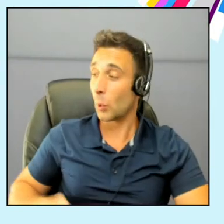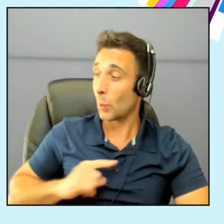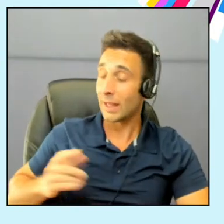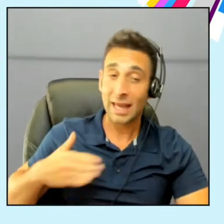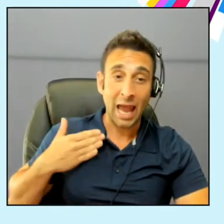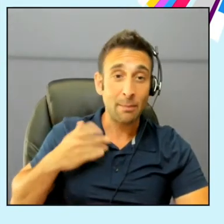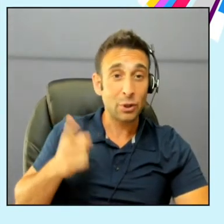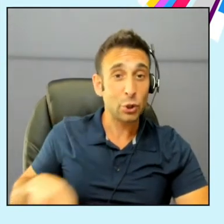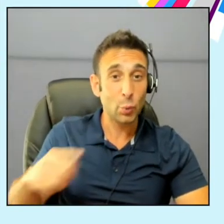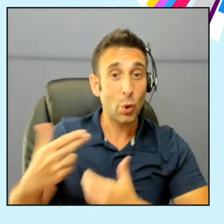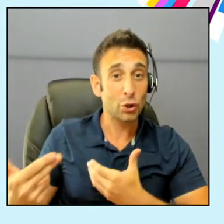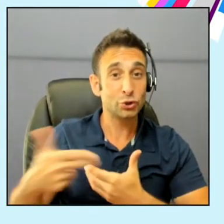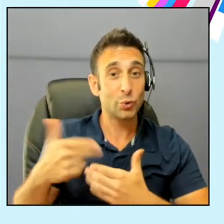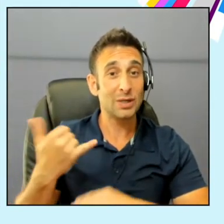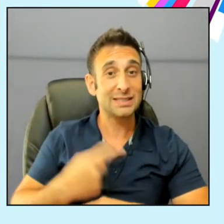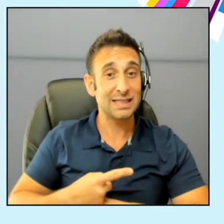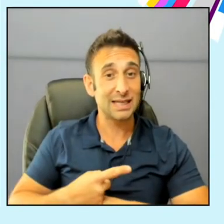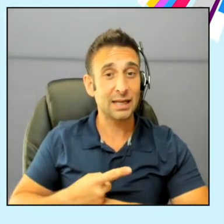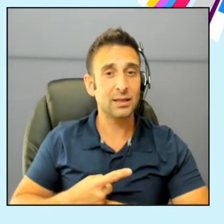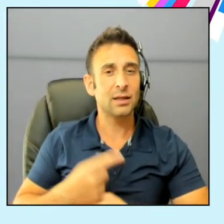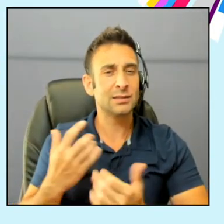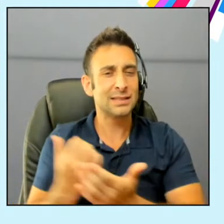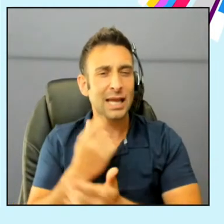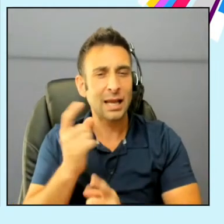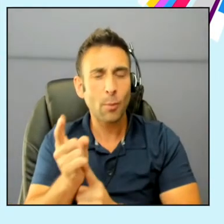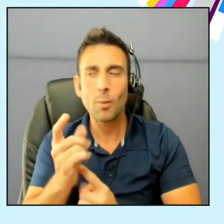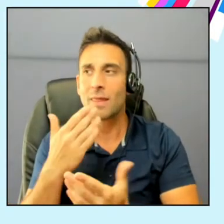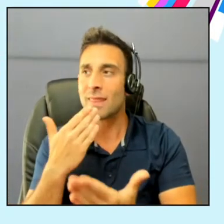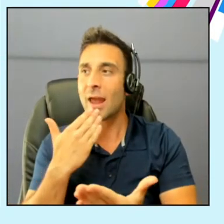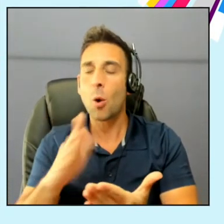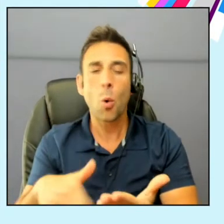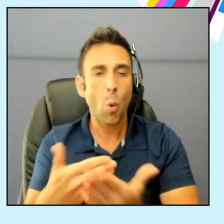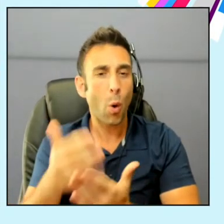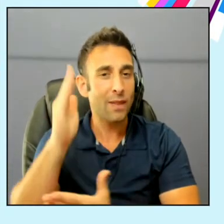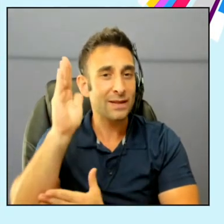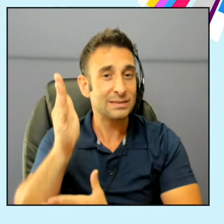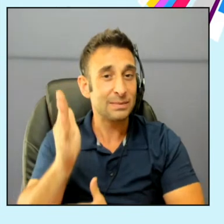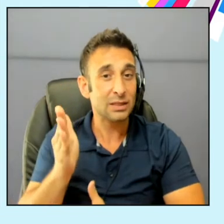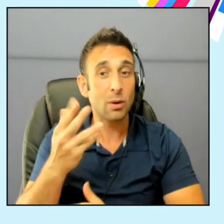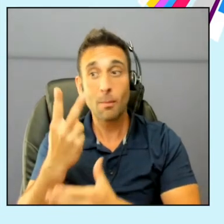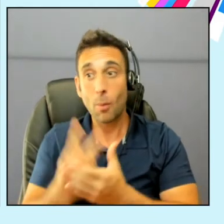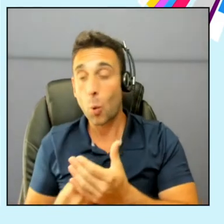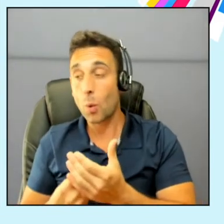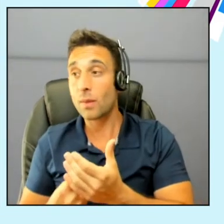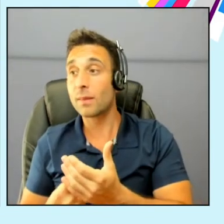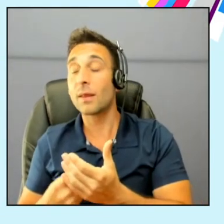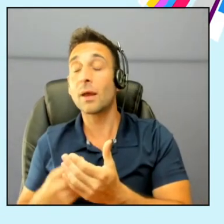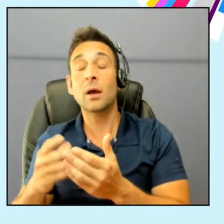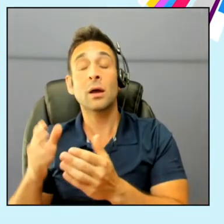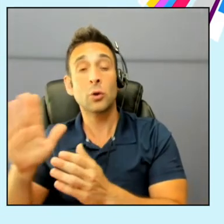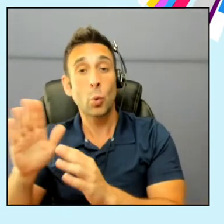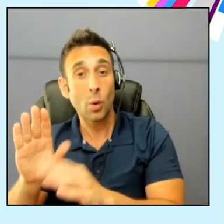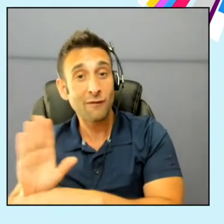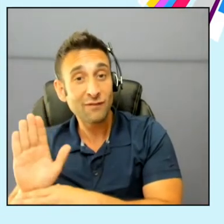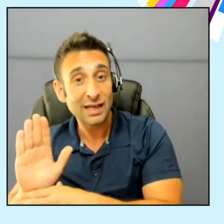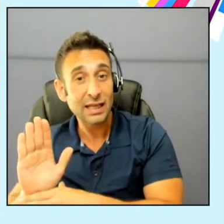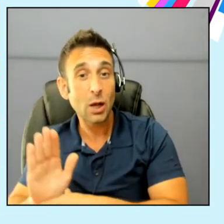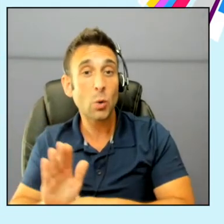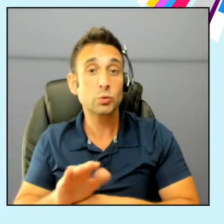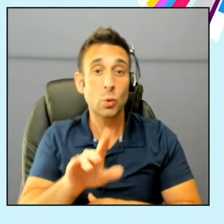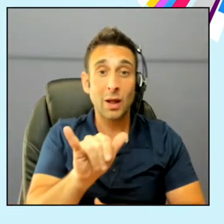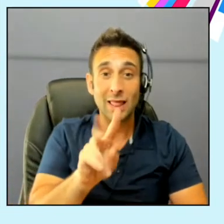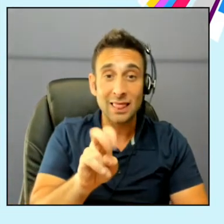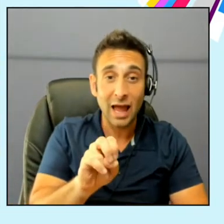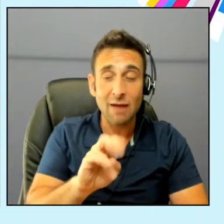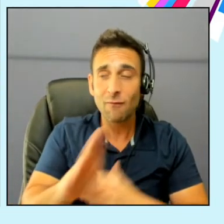us today. And I want to take this time to thank every speaker who joined us today, both live and in pre-recorded videos, all the volunteers who put time in, and